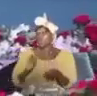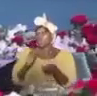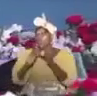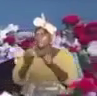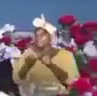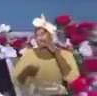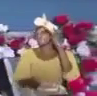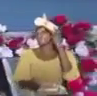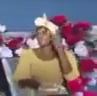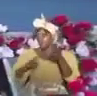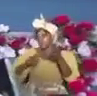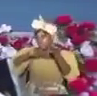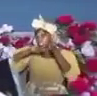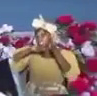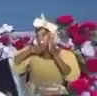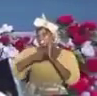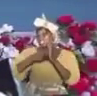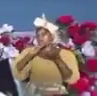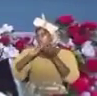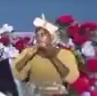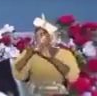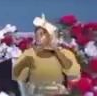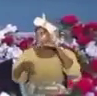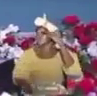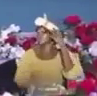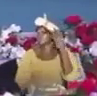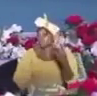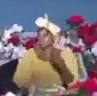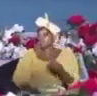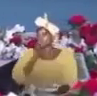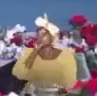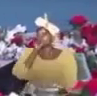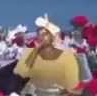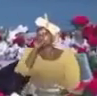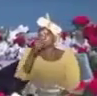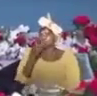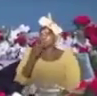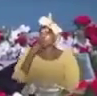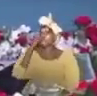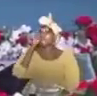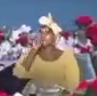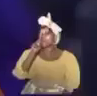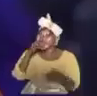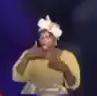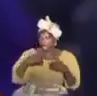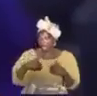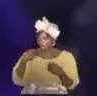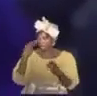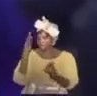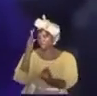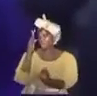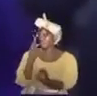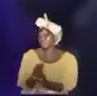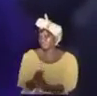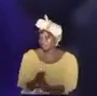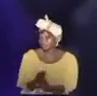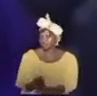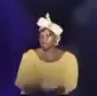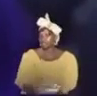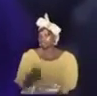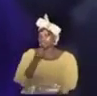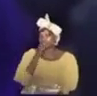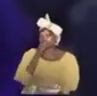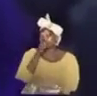second key to experiencing rest on every side? You must live by faith. You